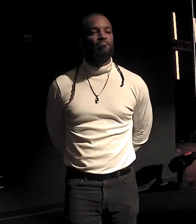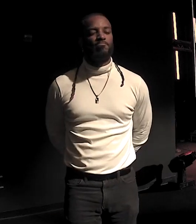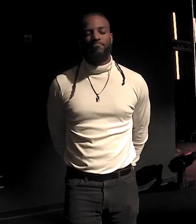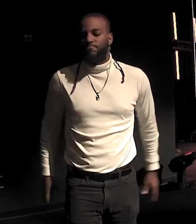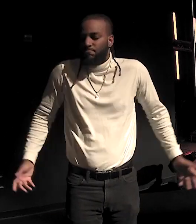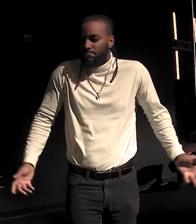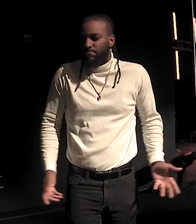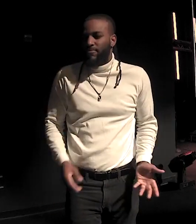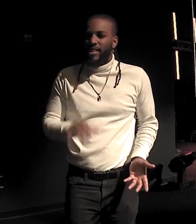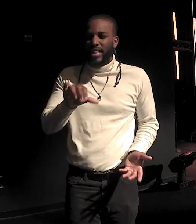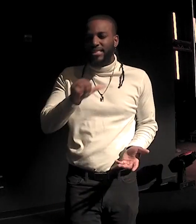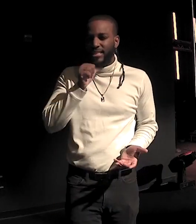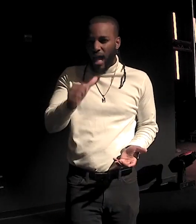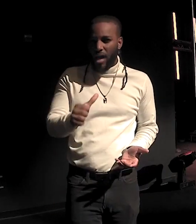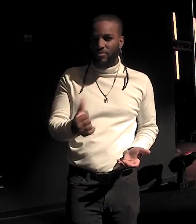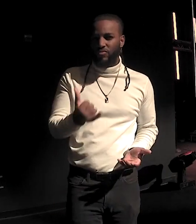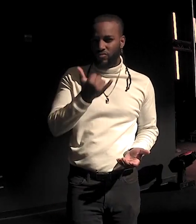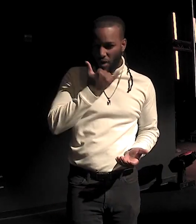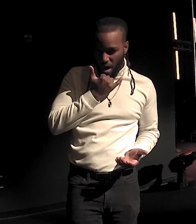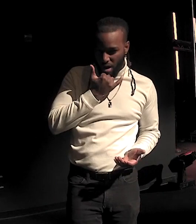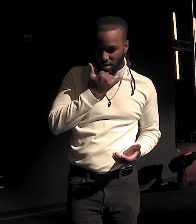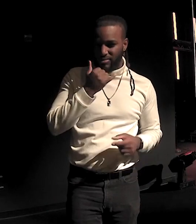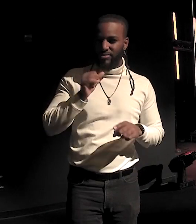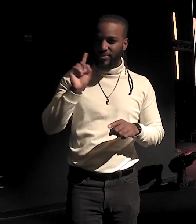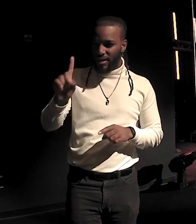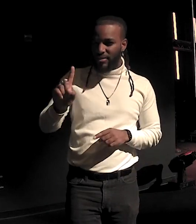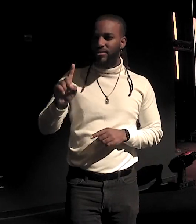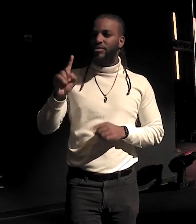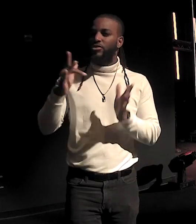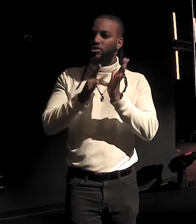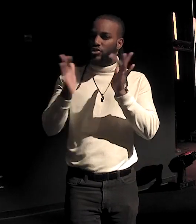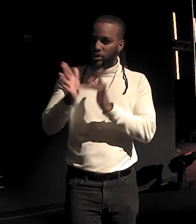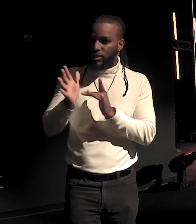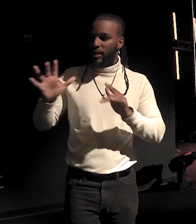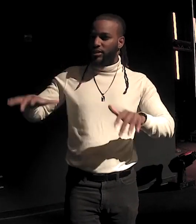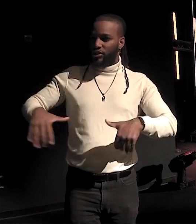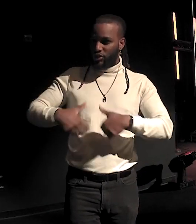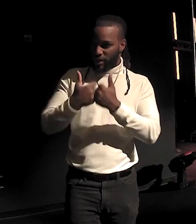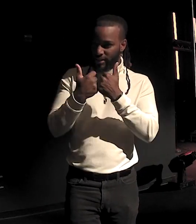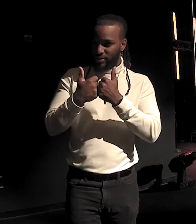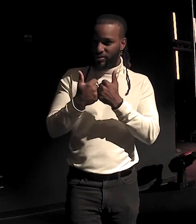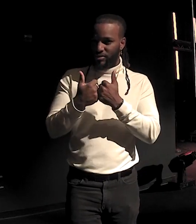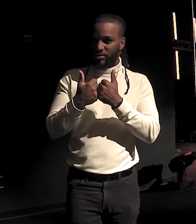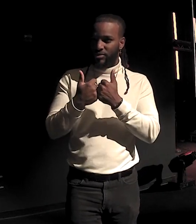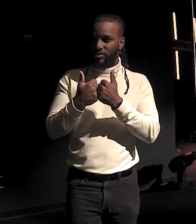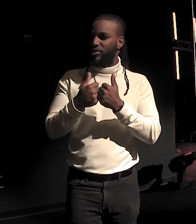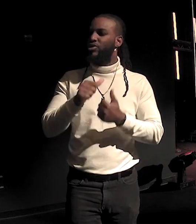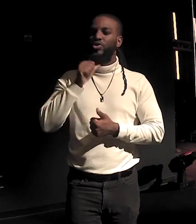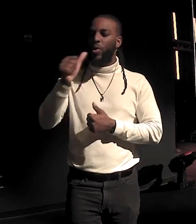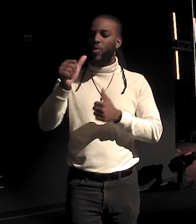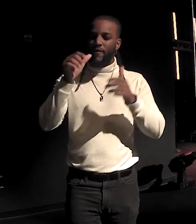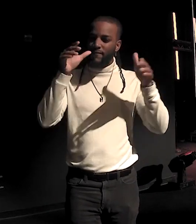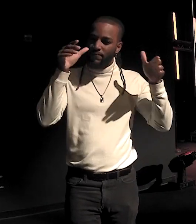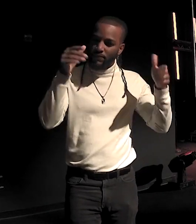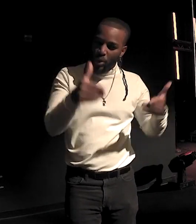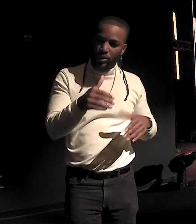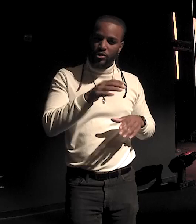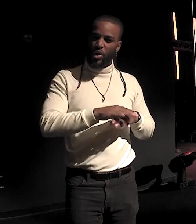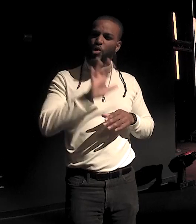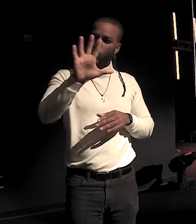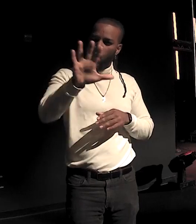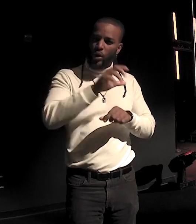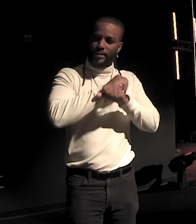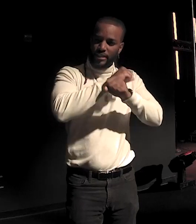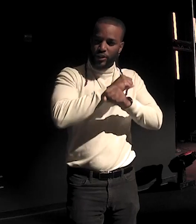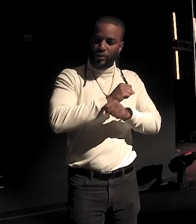necessarily wrong, but Jesus challenges that don't don't focus so much on your security